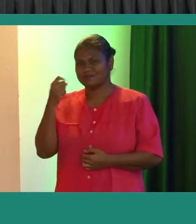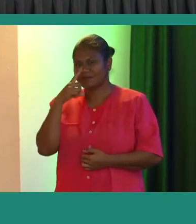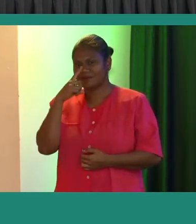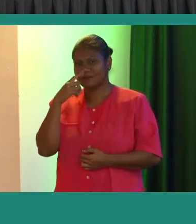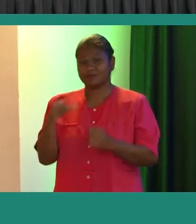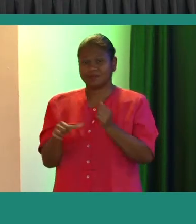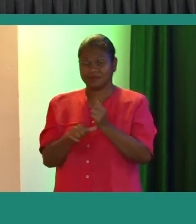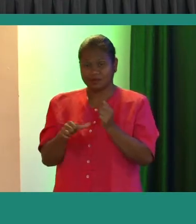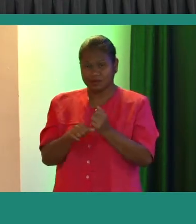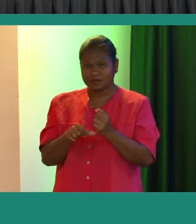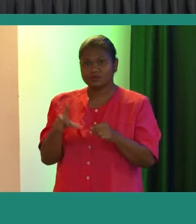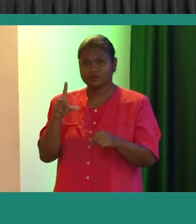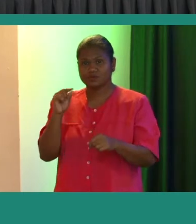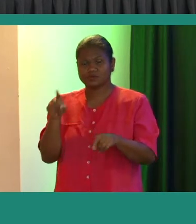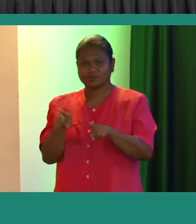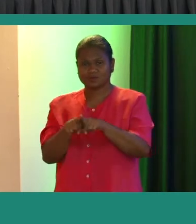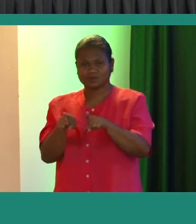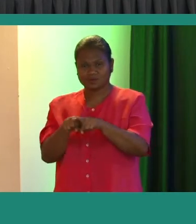issue